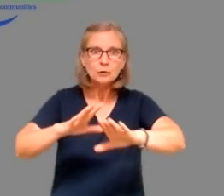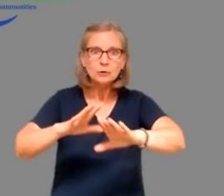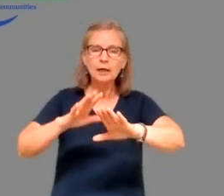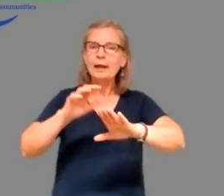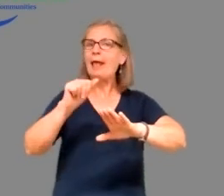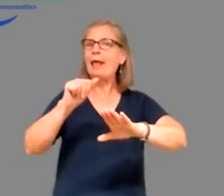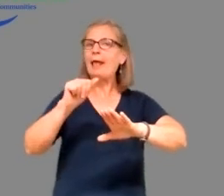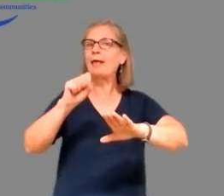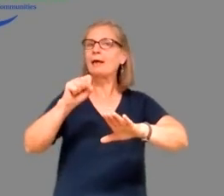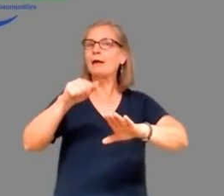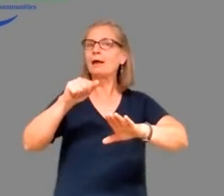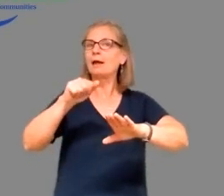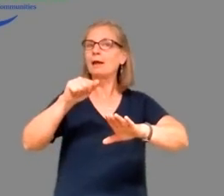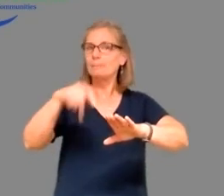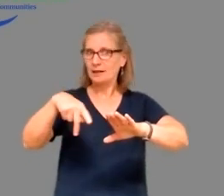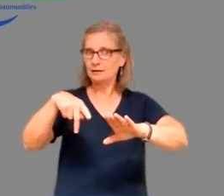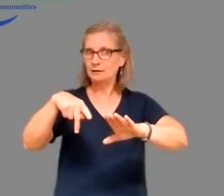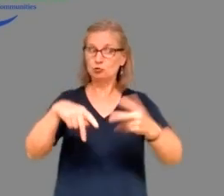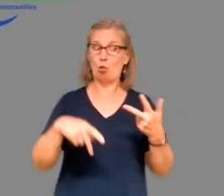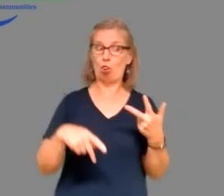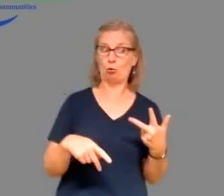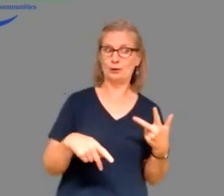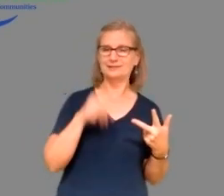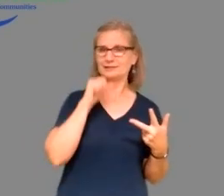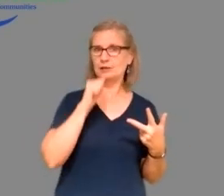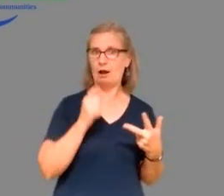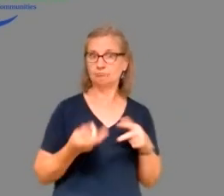possible so that 3 don't become 27.